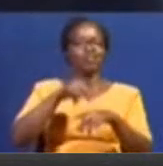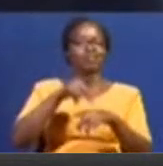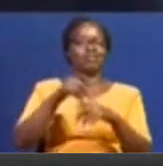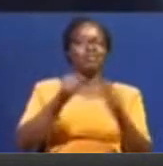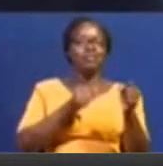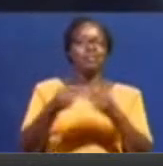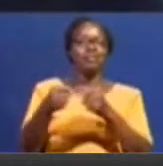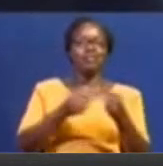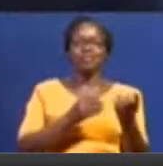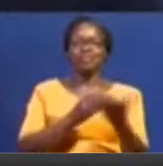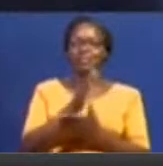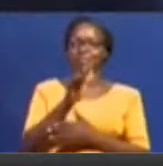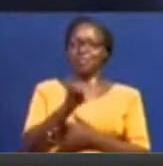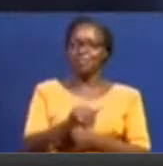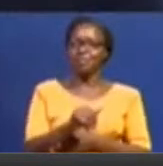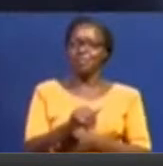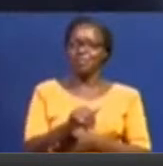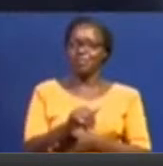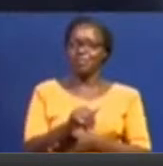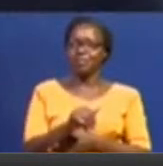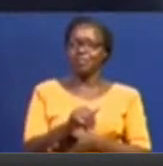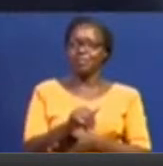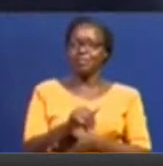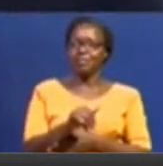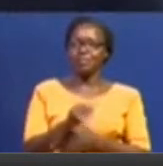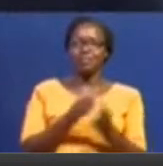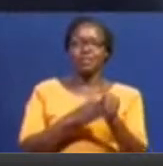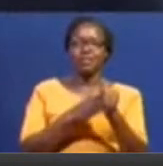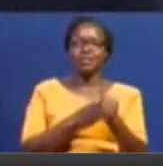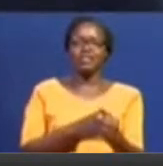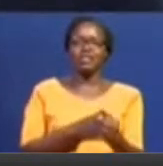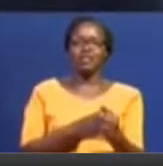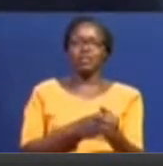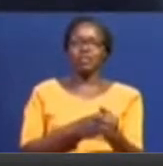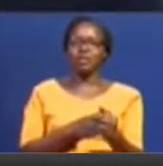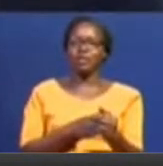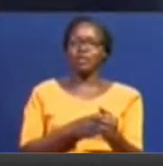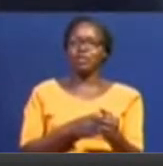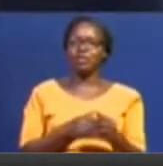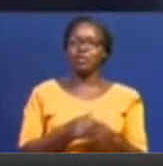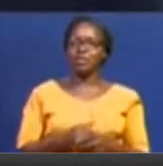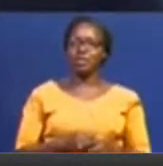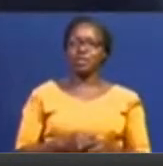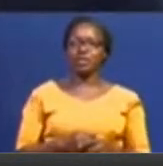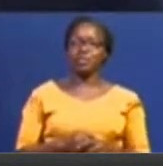strategies to ensure that you guide the Commission